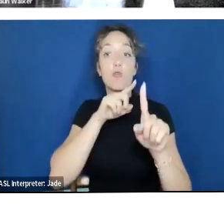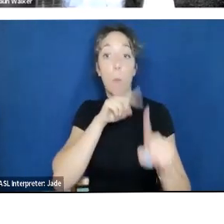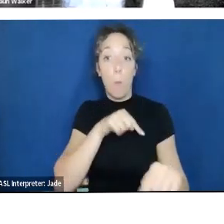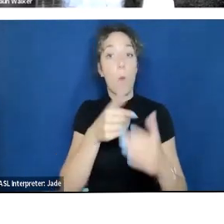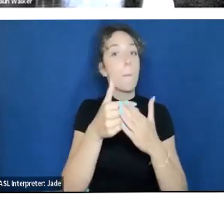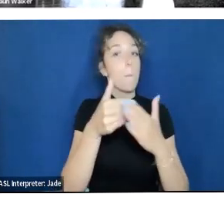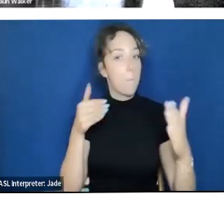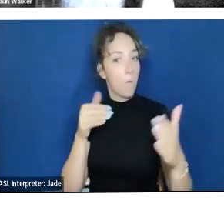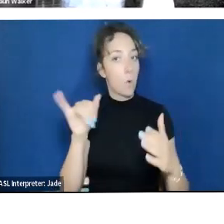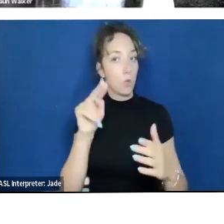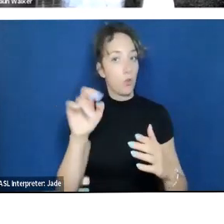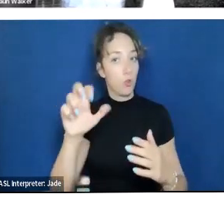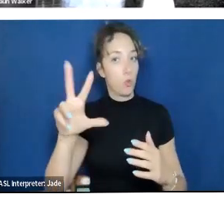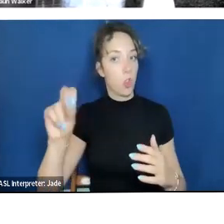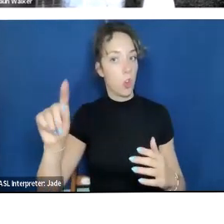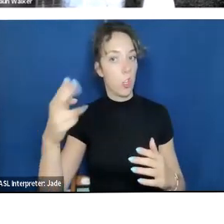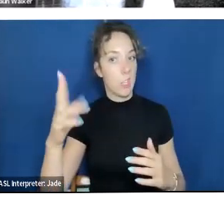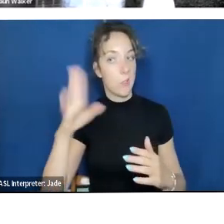30th.